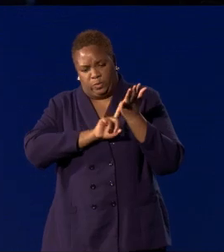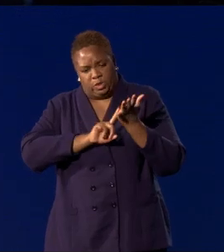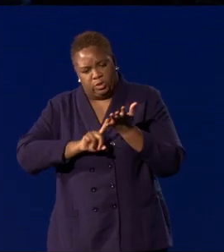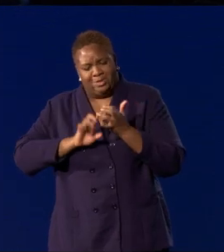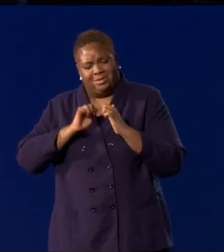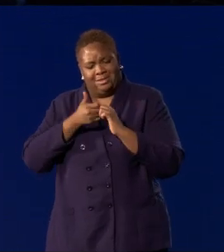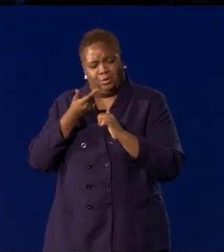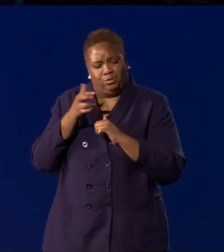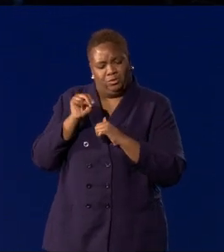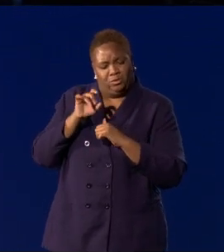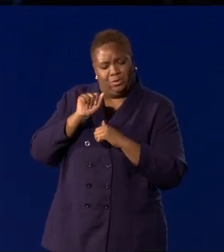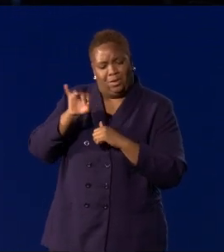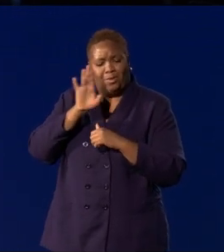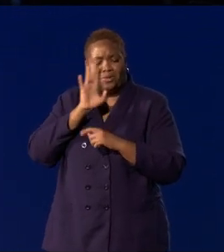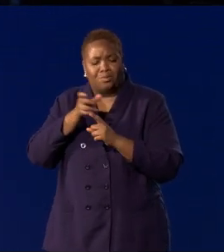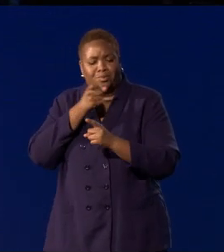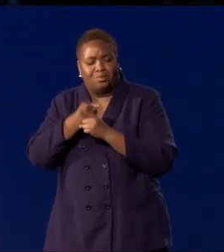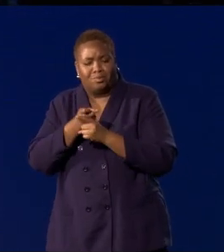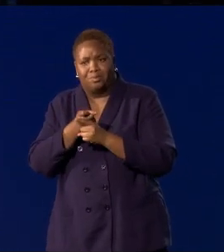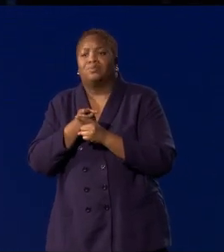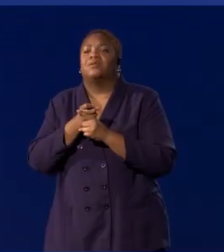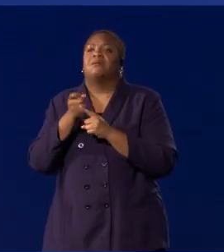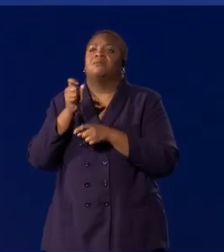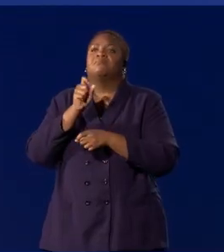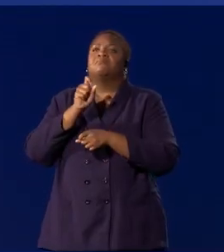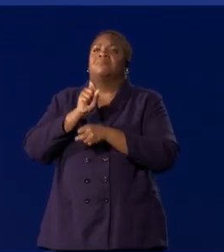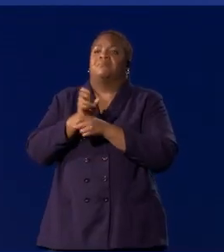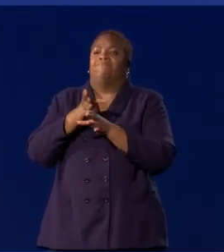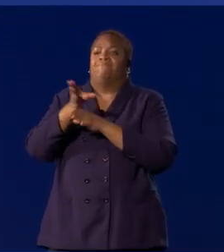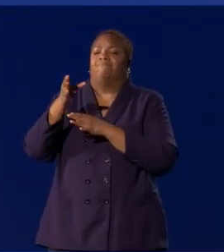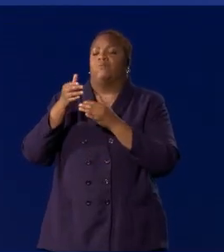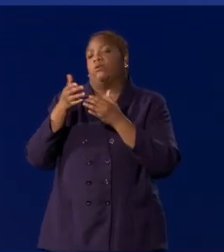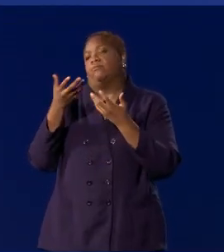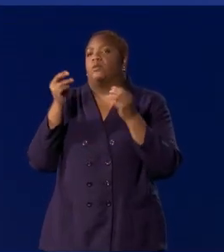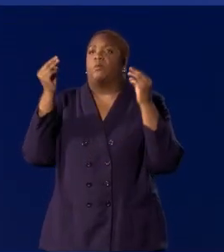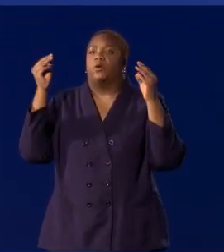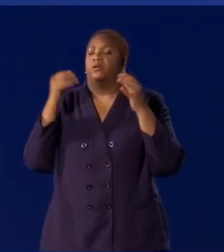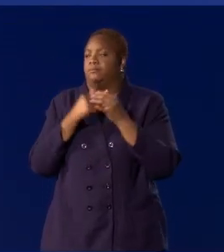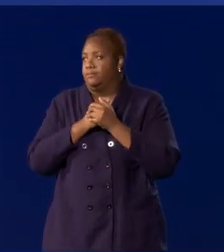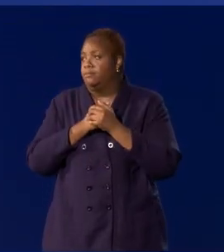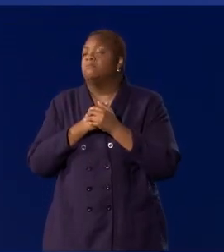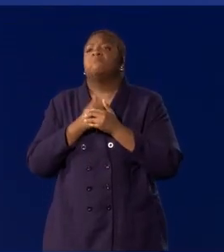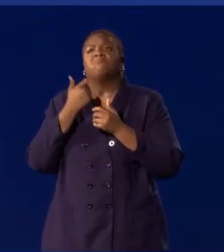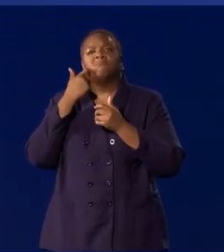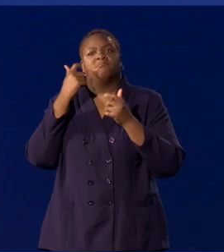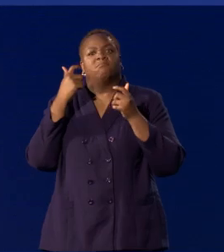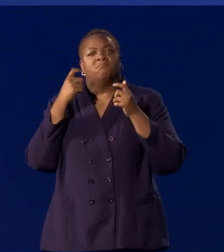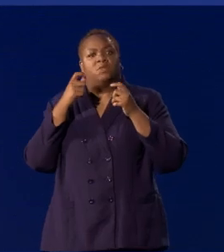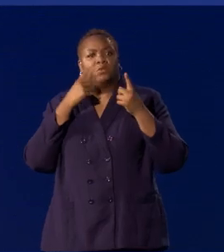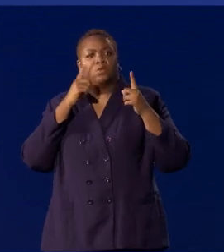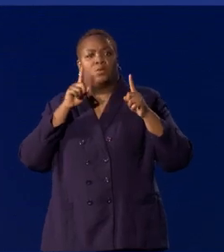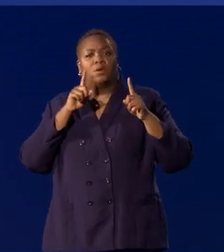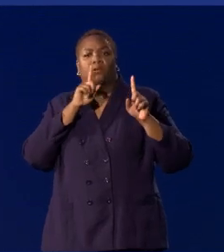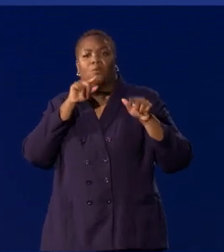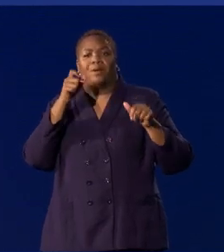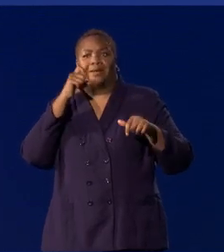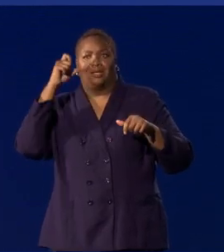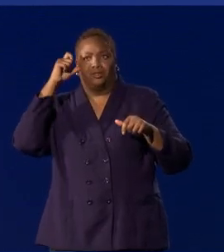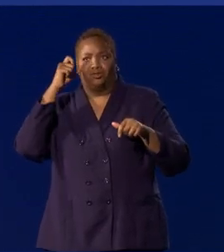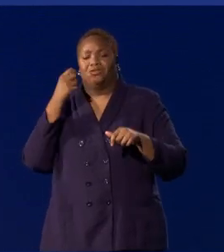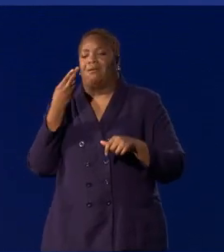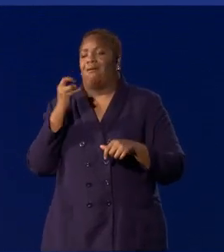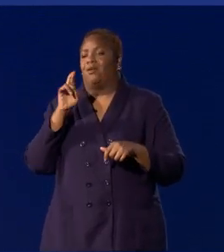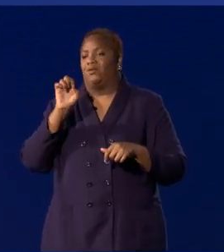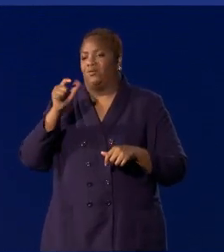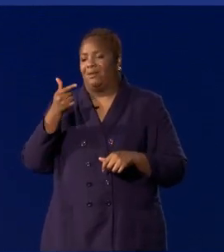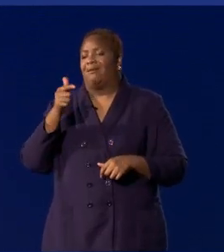how GenAI will impact the labor market. And we actually just released a major report yesterday. Make sure you go to hiringlab.org to check